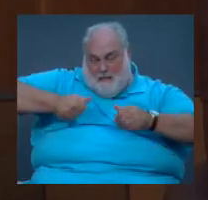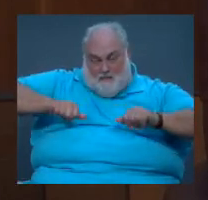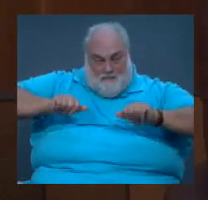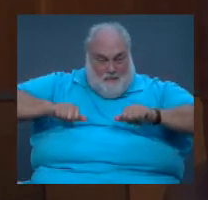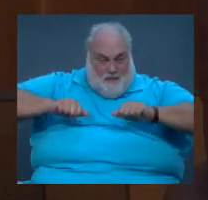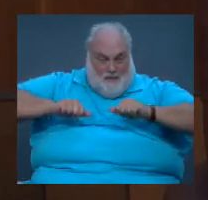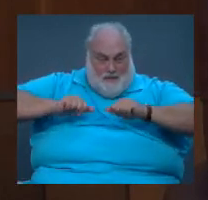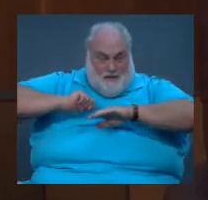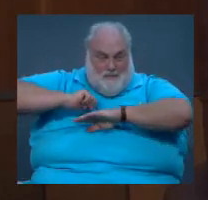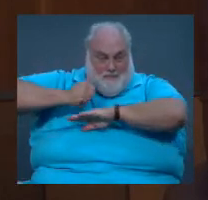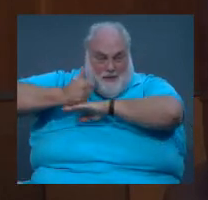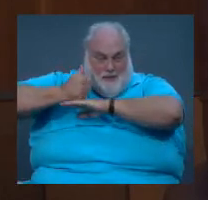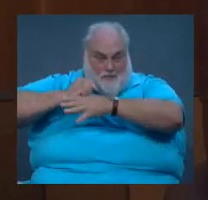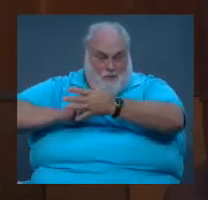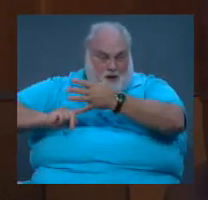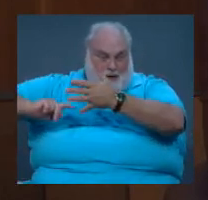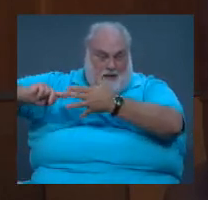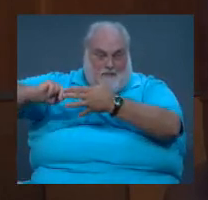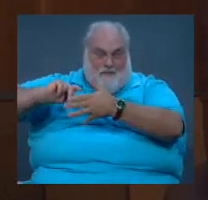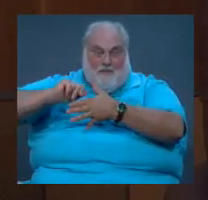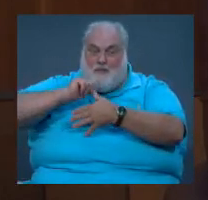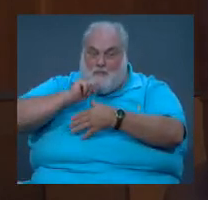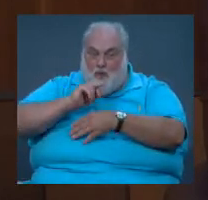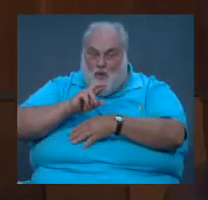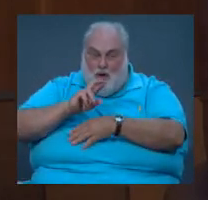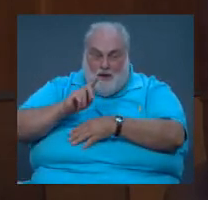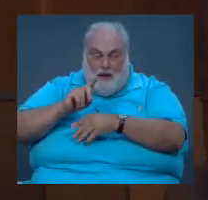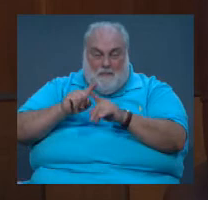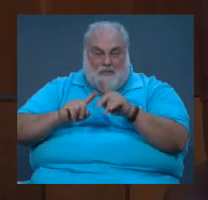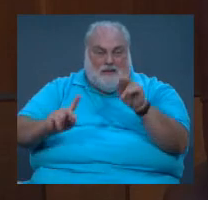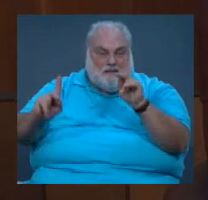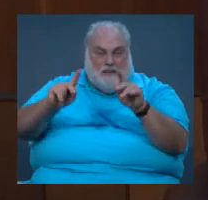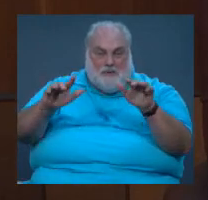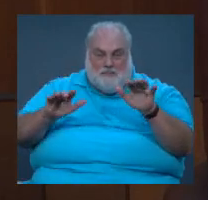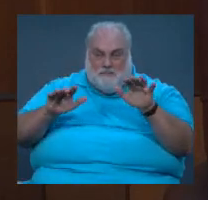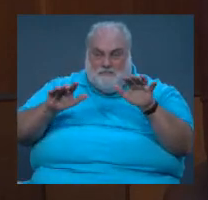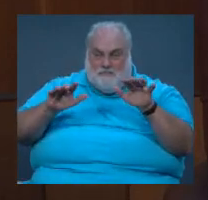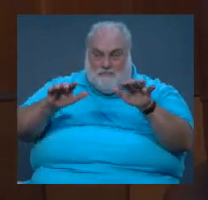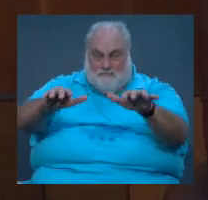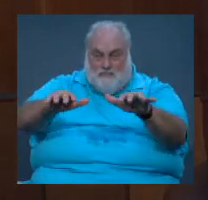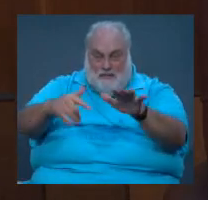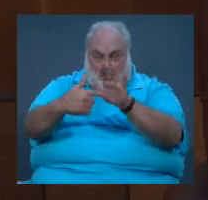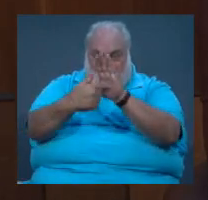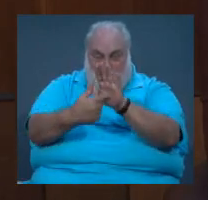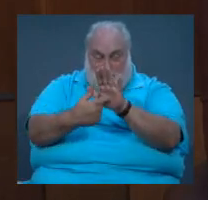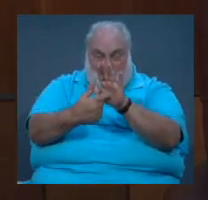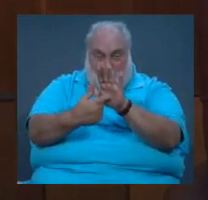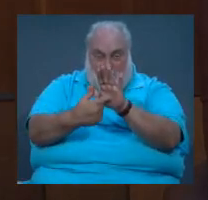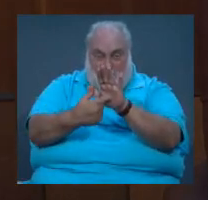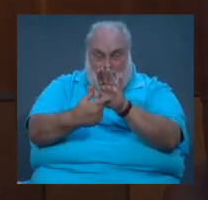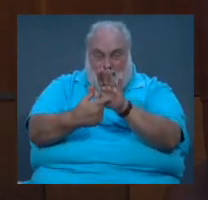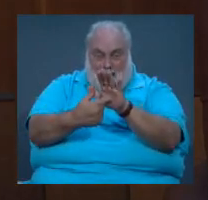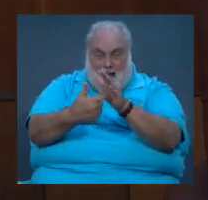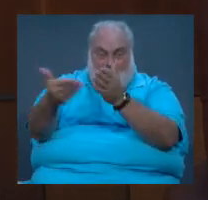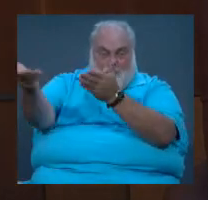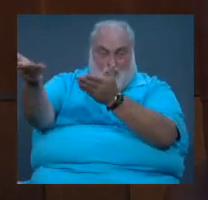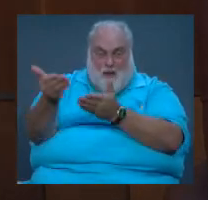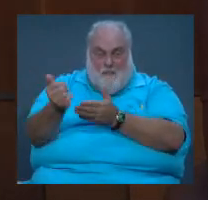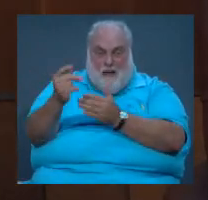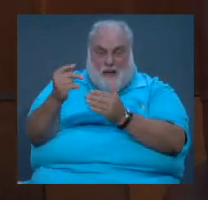on the priorities of not only this board, but the priorities of the citizenry that we all represent, and come to you, number one, with a balanced